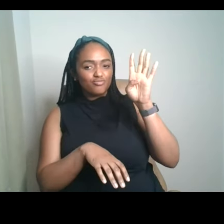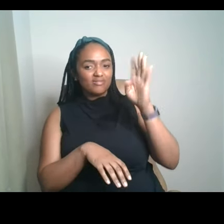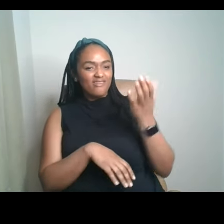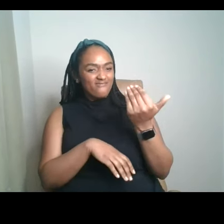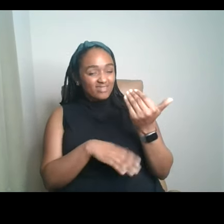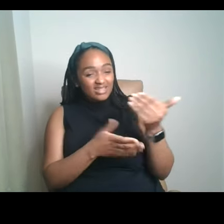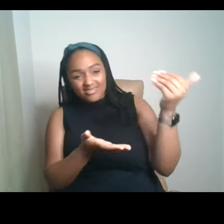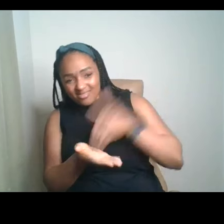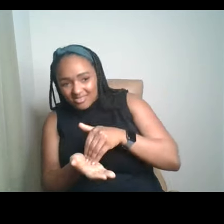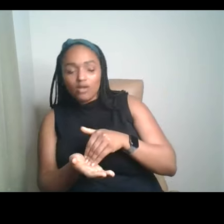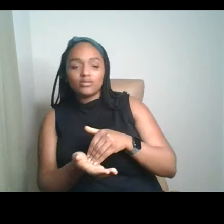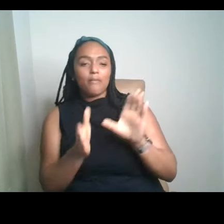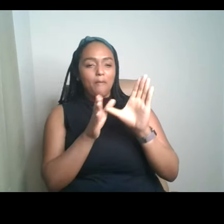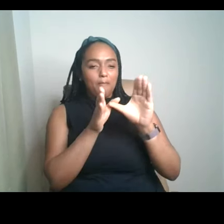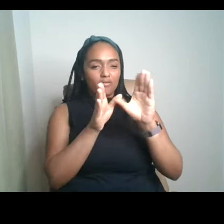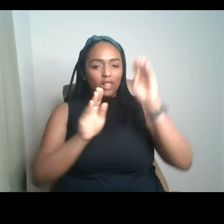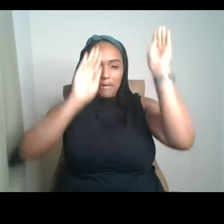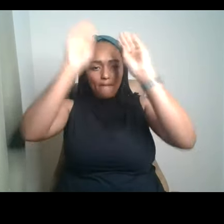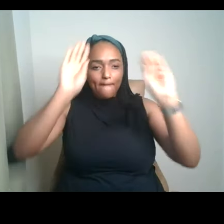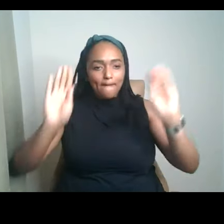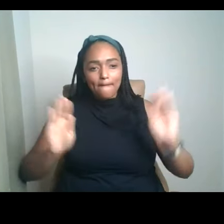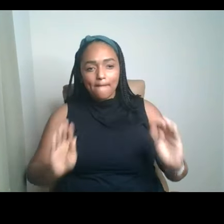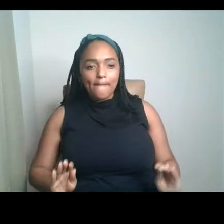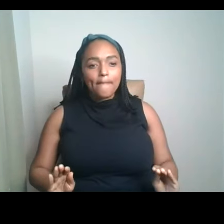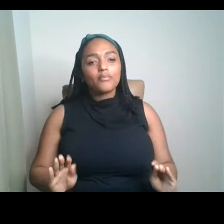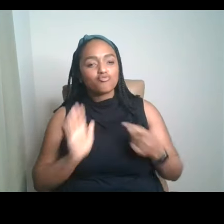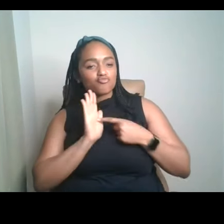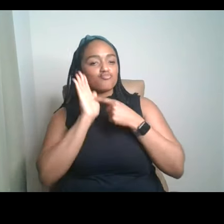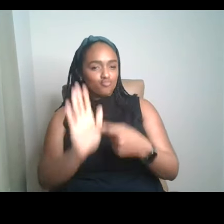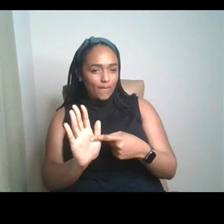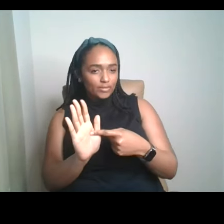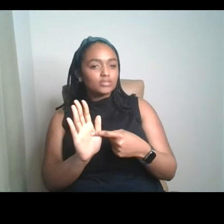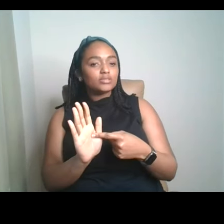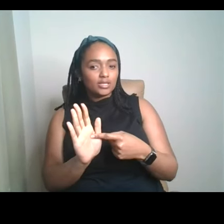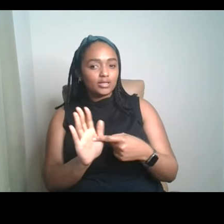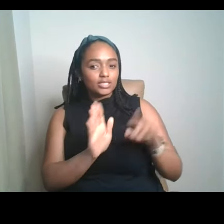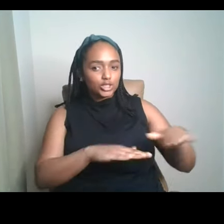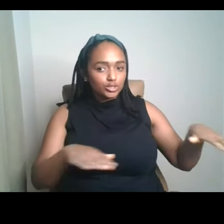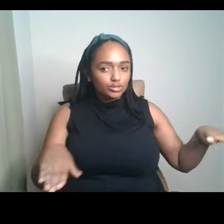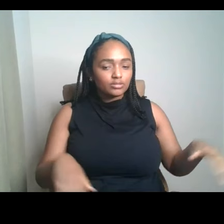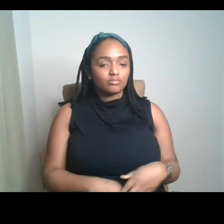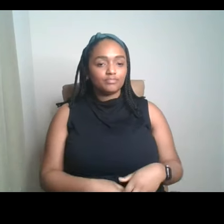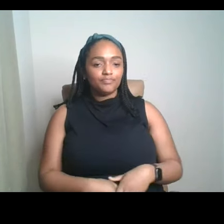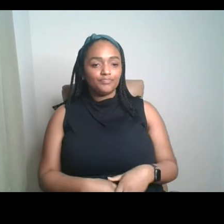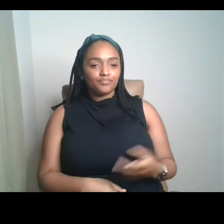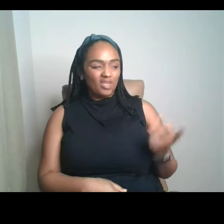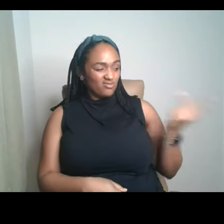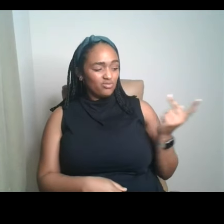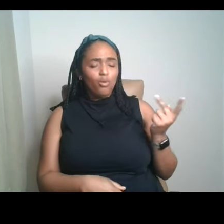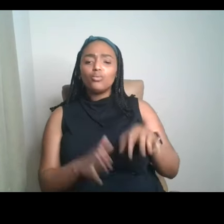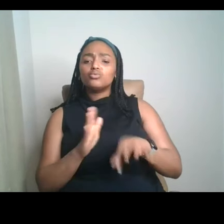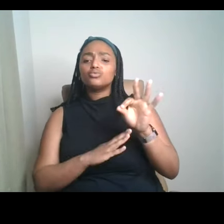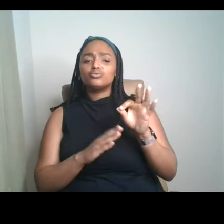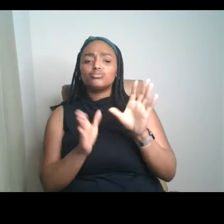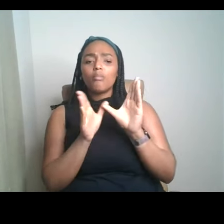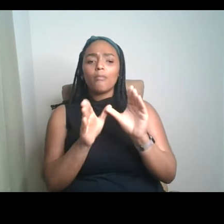These are butterflies behind me. We chose butterflies because they represent hope love and friendship.